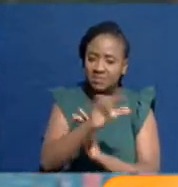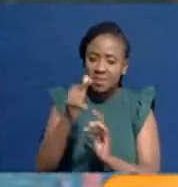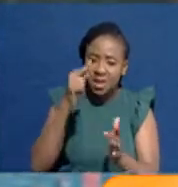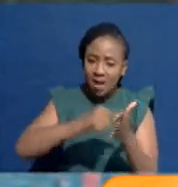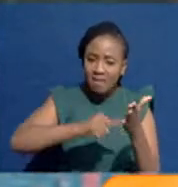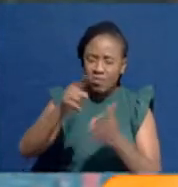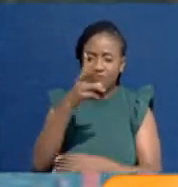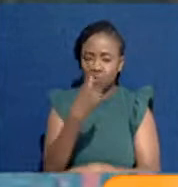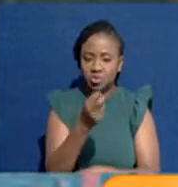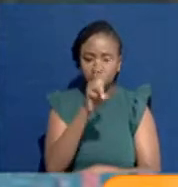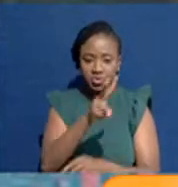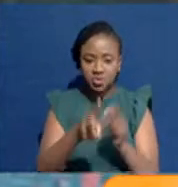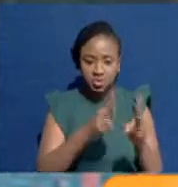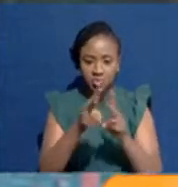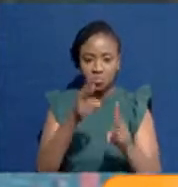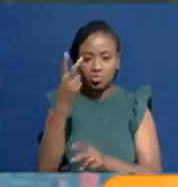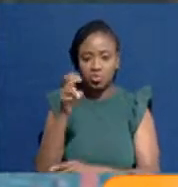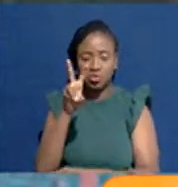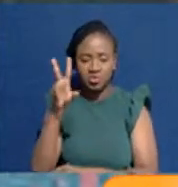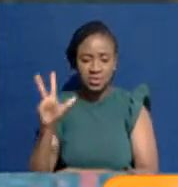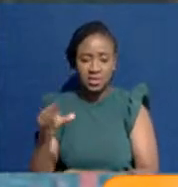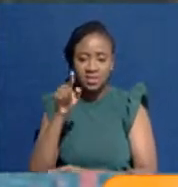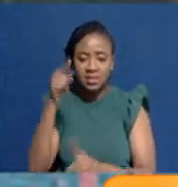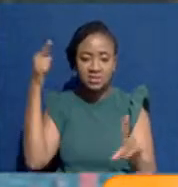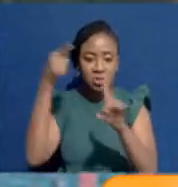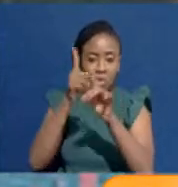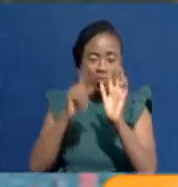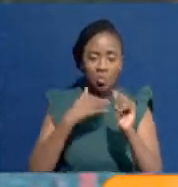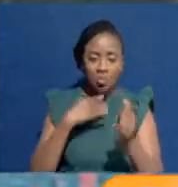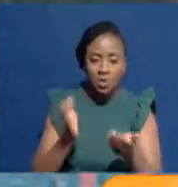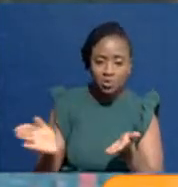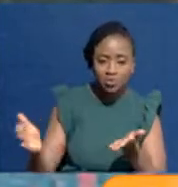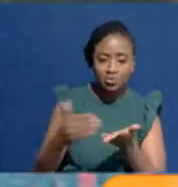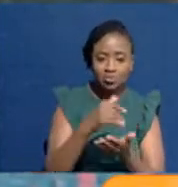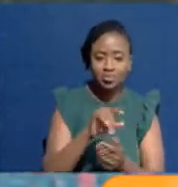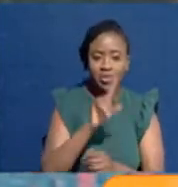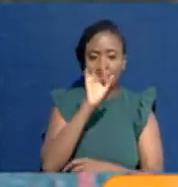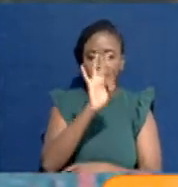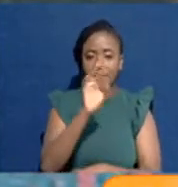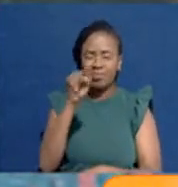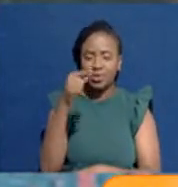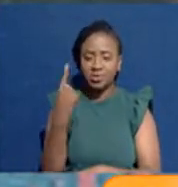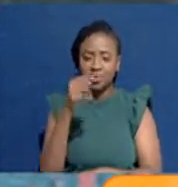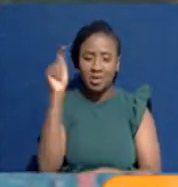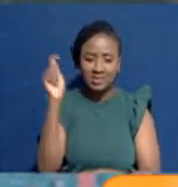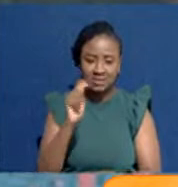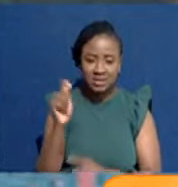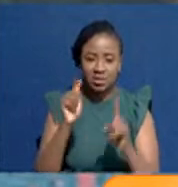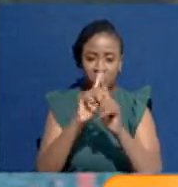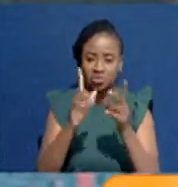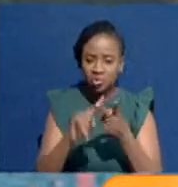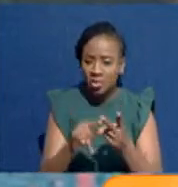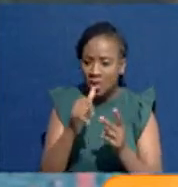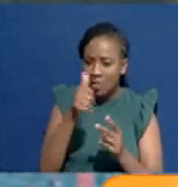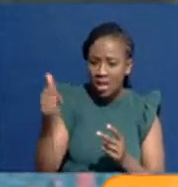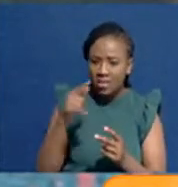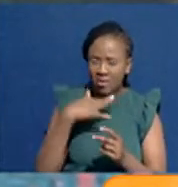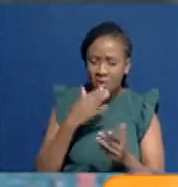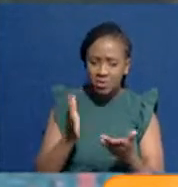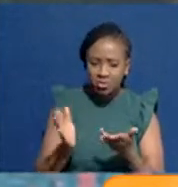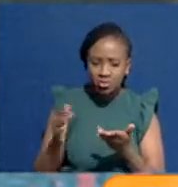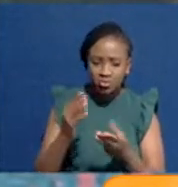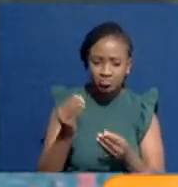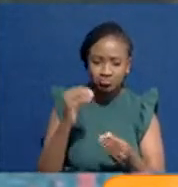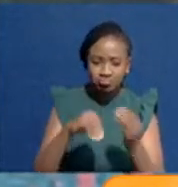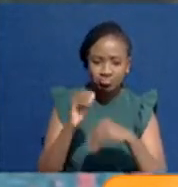2022-2023, mm-hmm. which was targeting to raise 2.1 trillion. Mm-hmm. This particular one is proposing to raise 2.57 trillion. Mm-hmm.